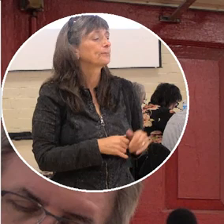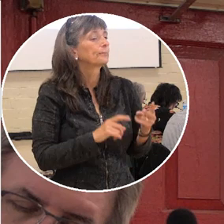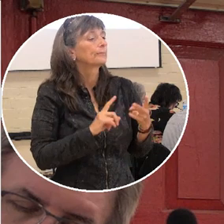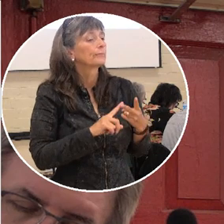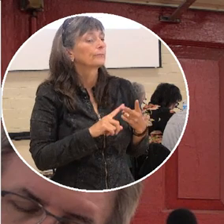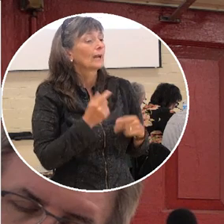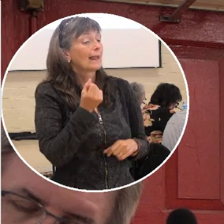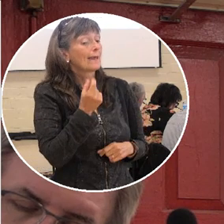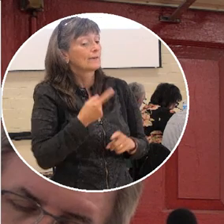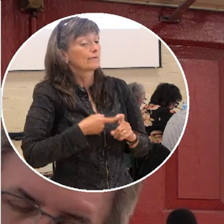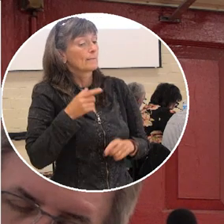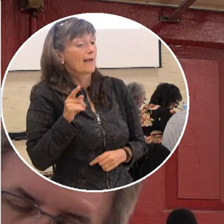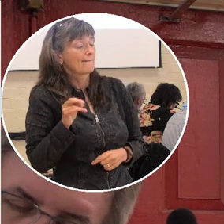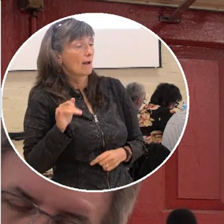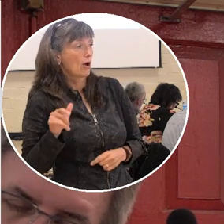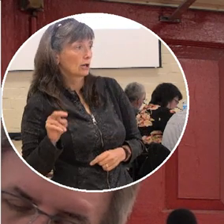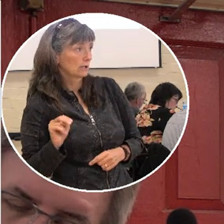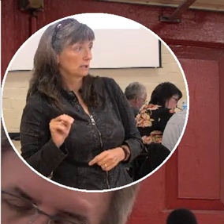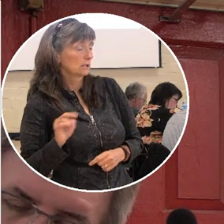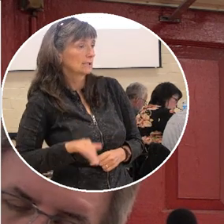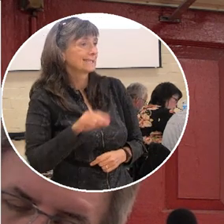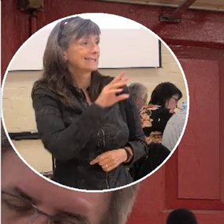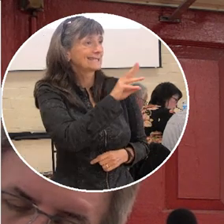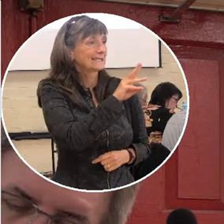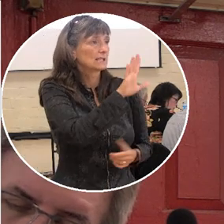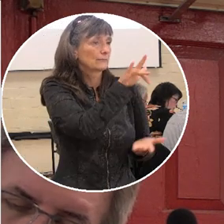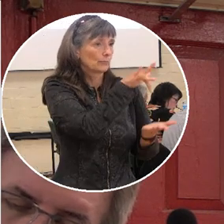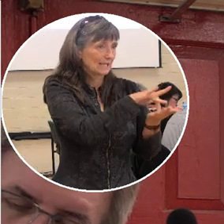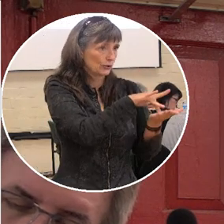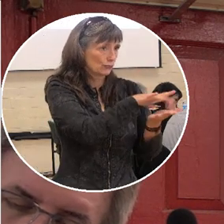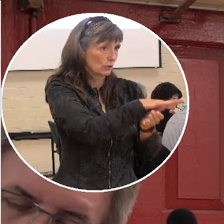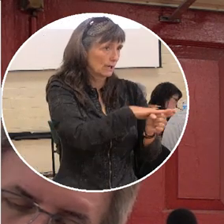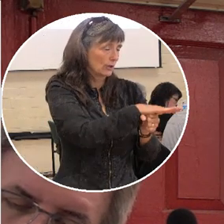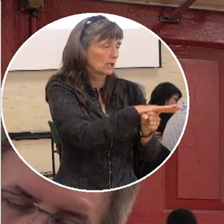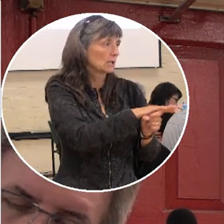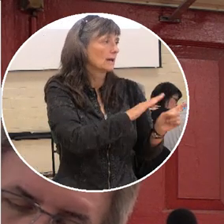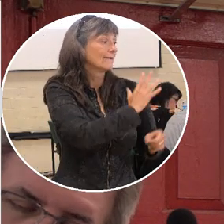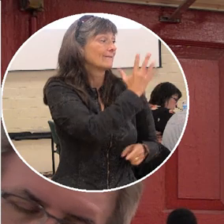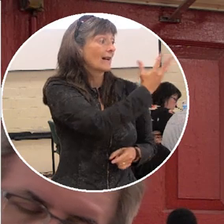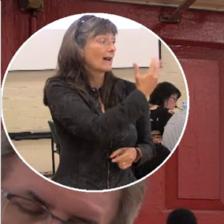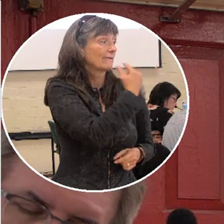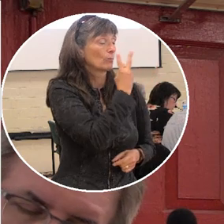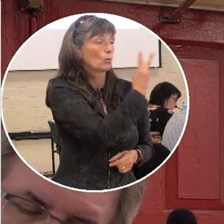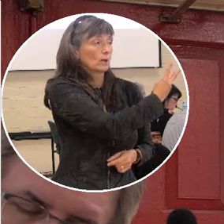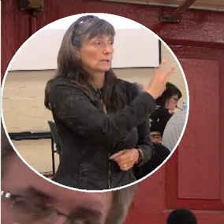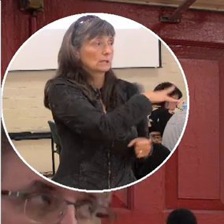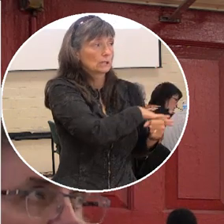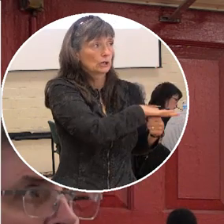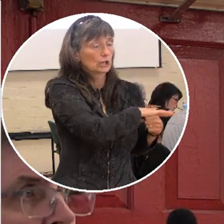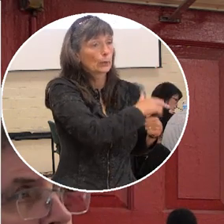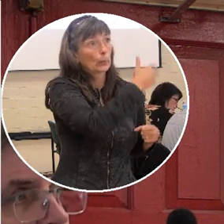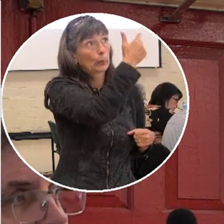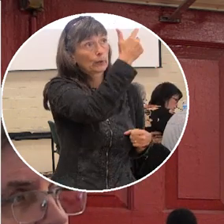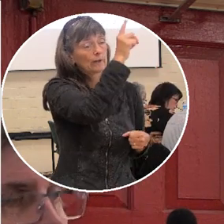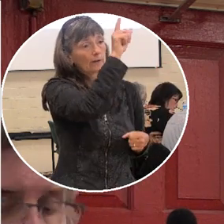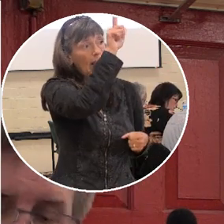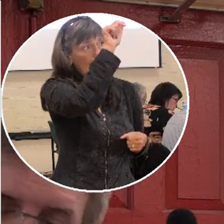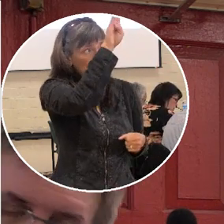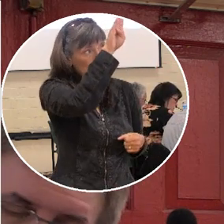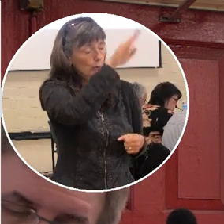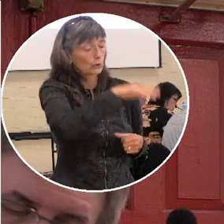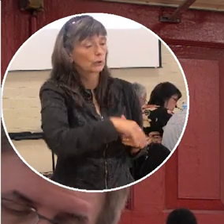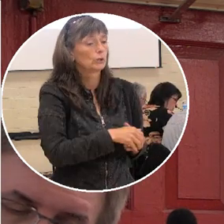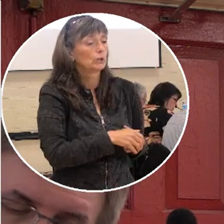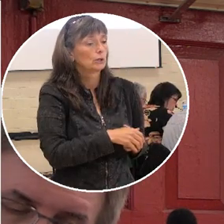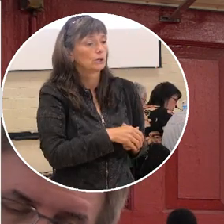from Avalon region, 6 from Central region, 5 from Western region, 3 from Labrador